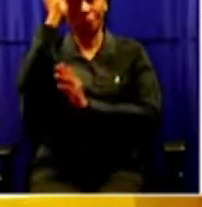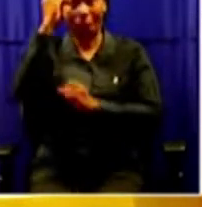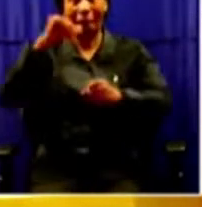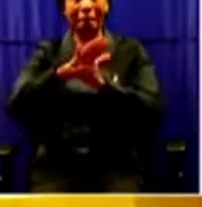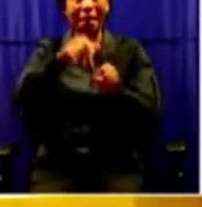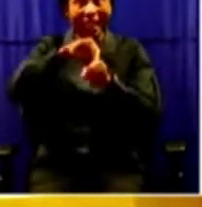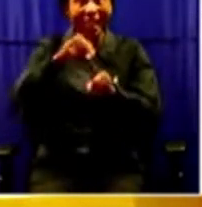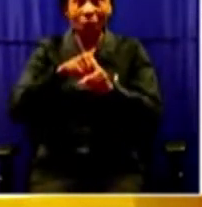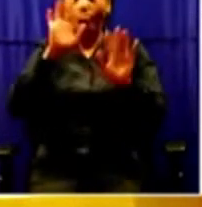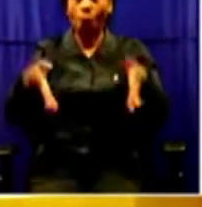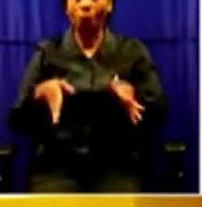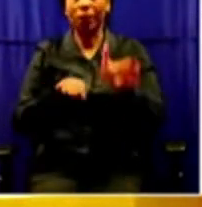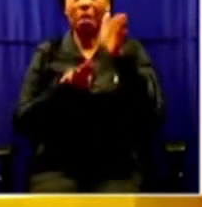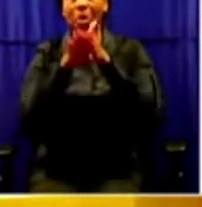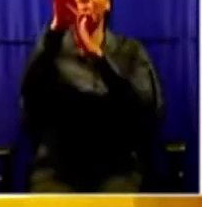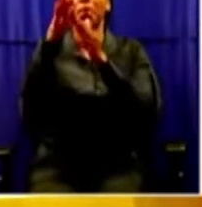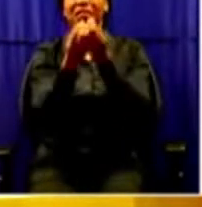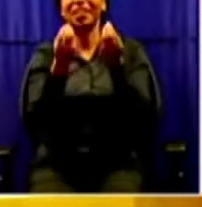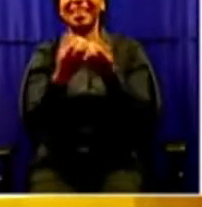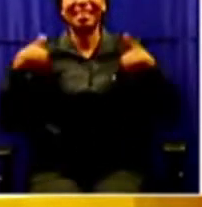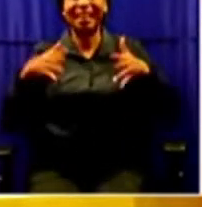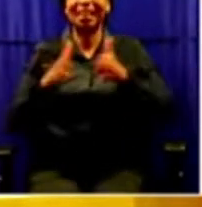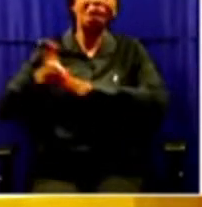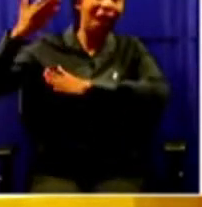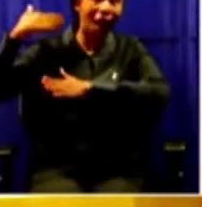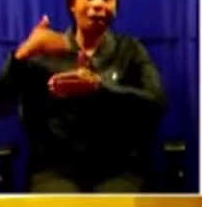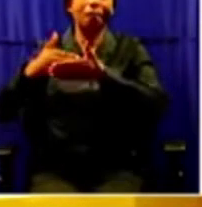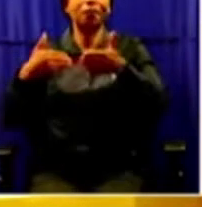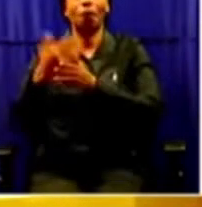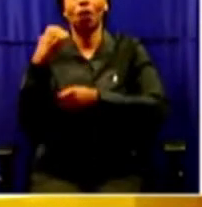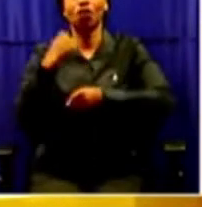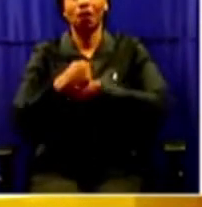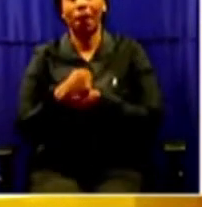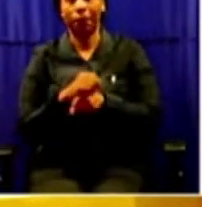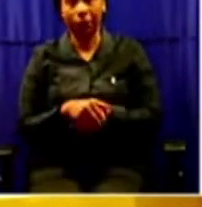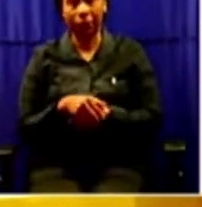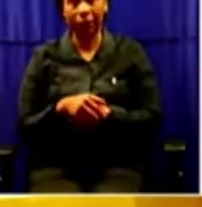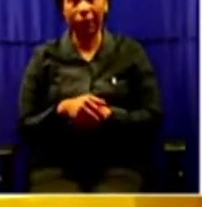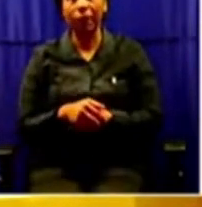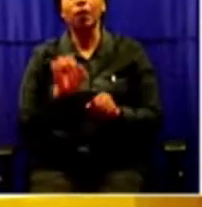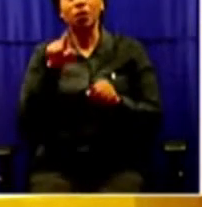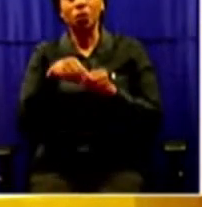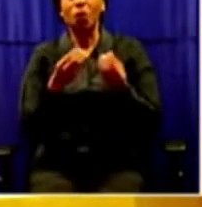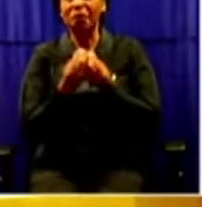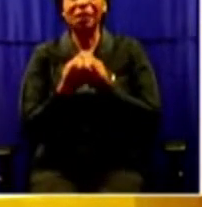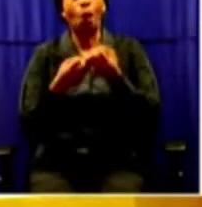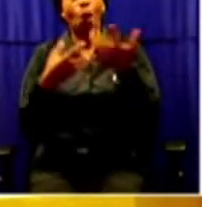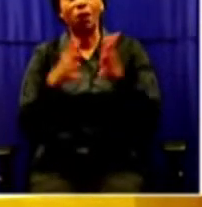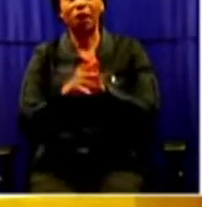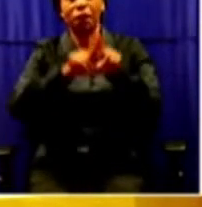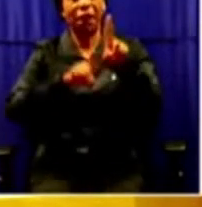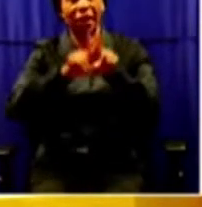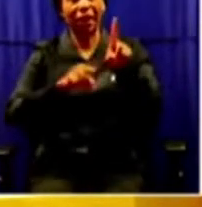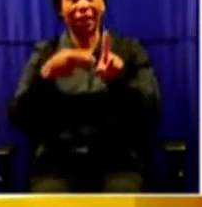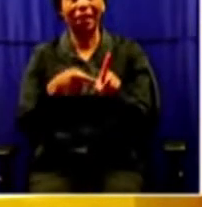accelerated the decline that had started long before last year. The truth is that you are failing and appear to know not the